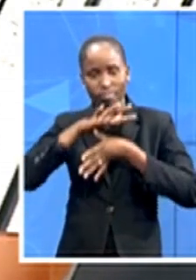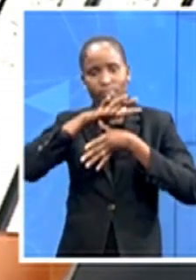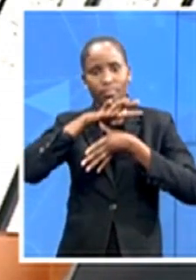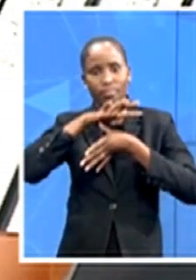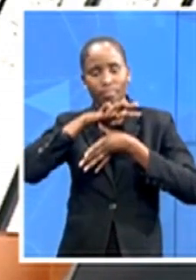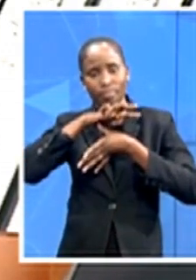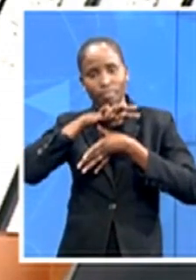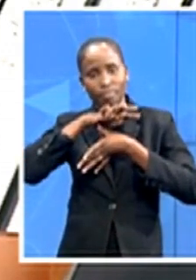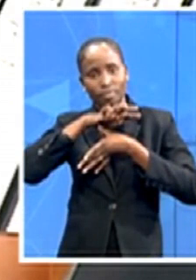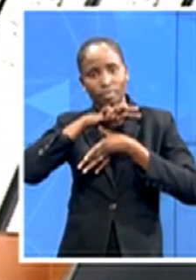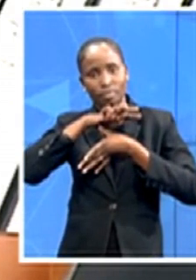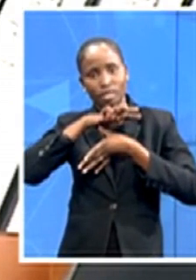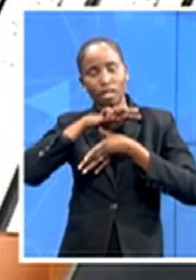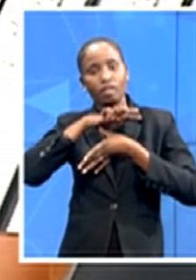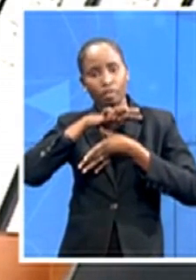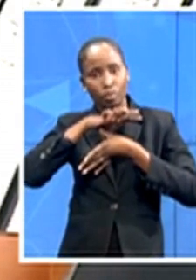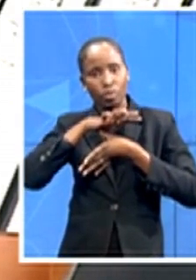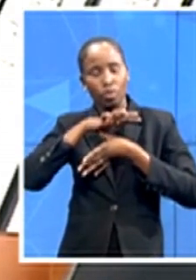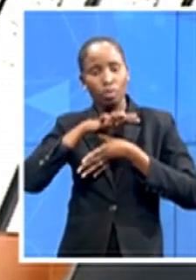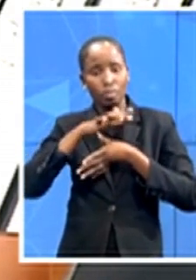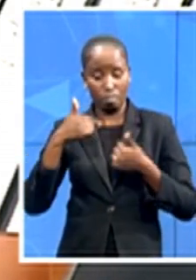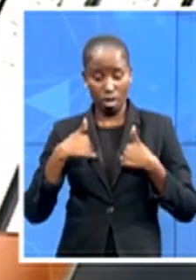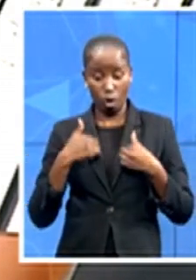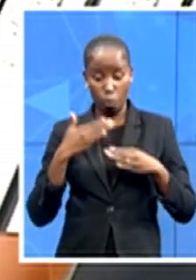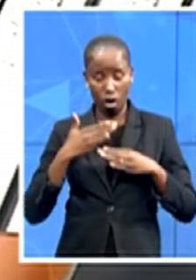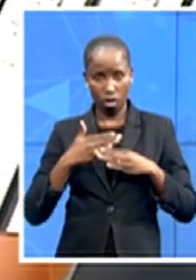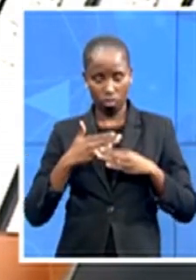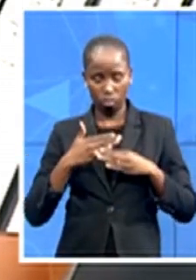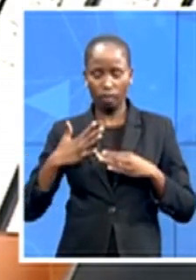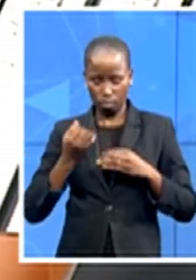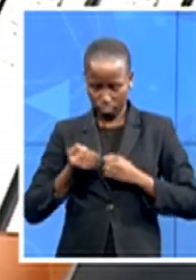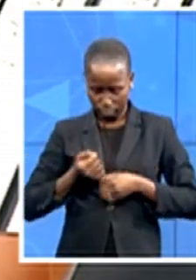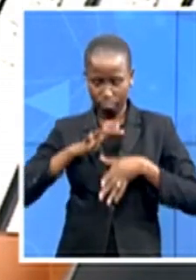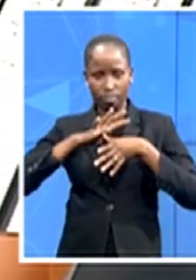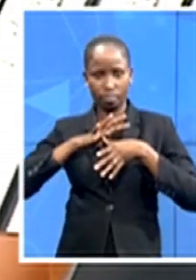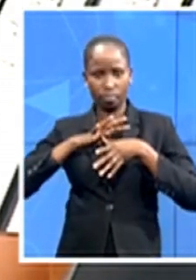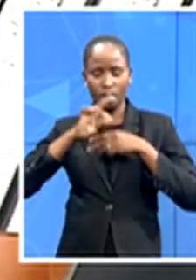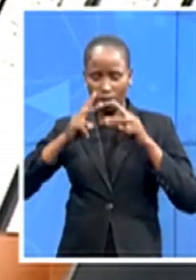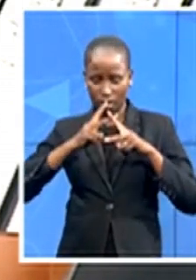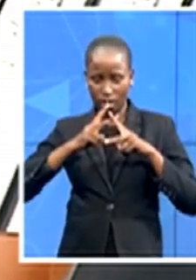lead to rebuild and to restore the integrity of these institutions.